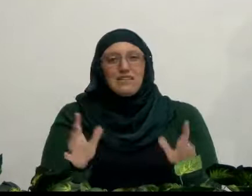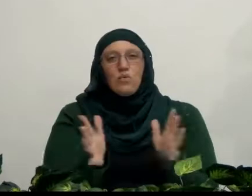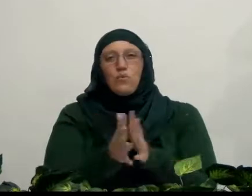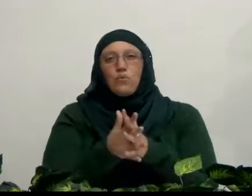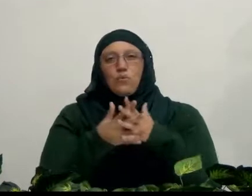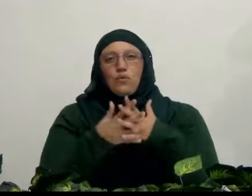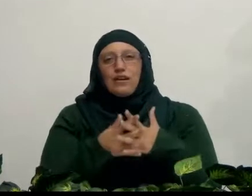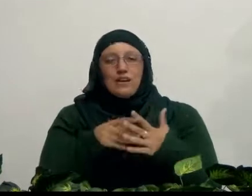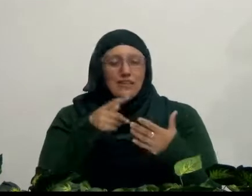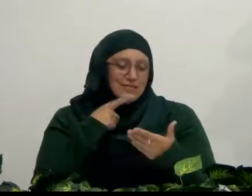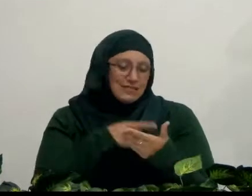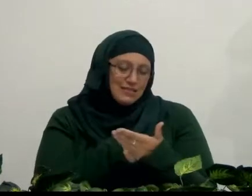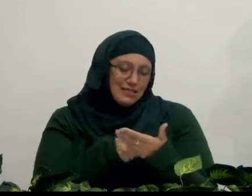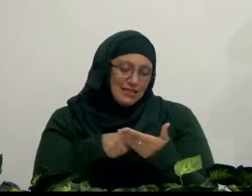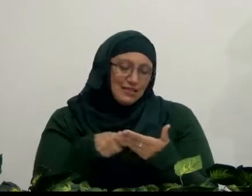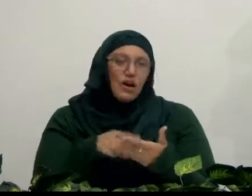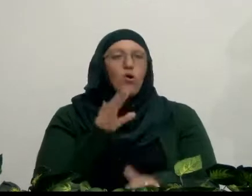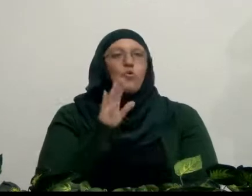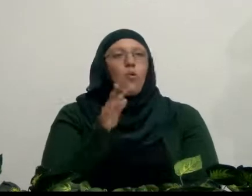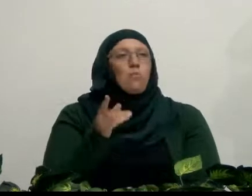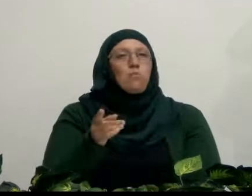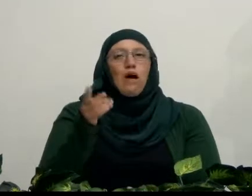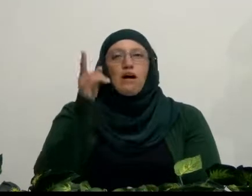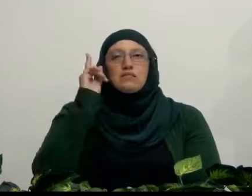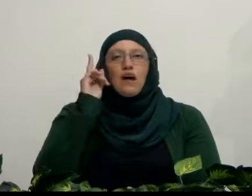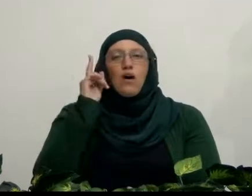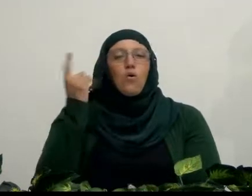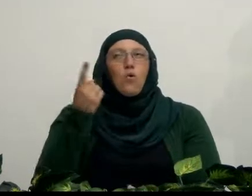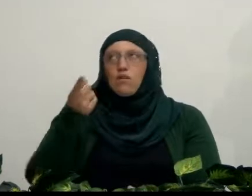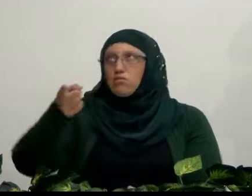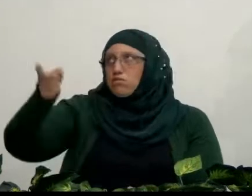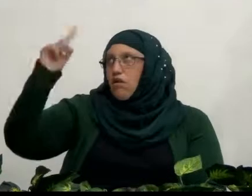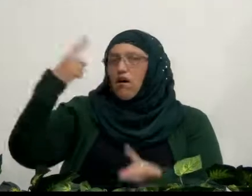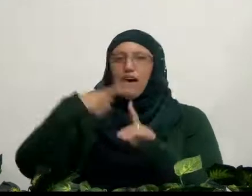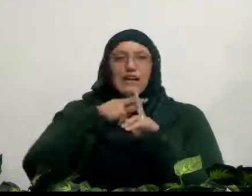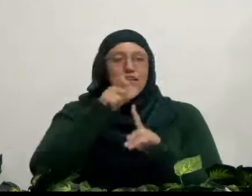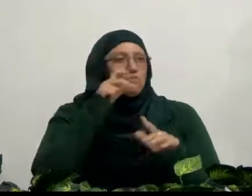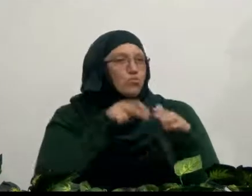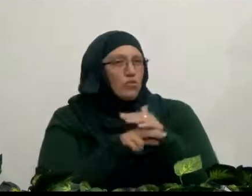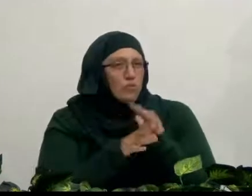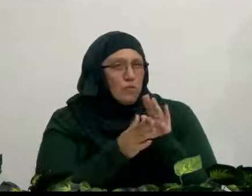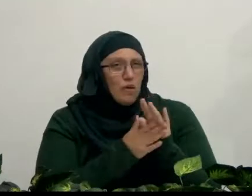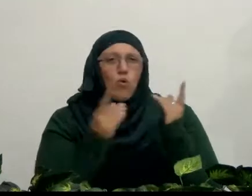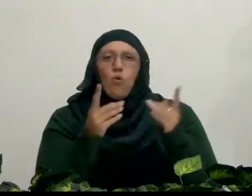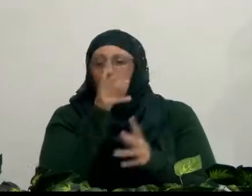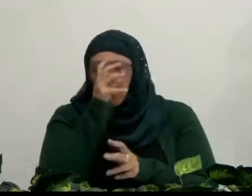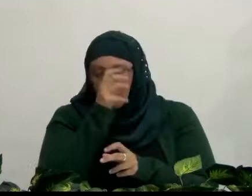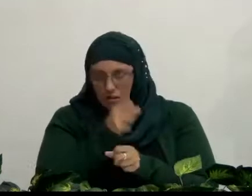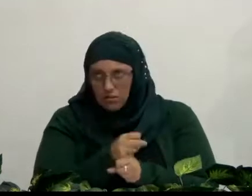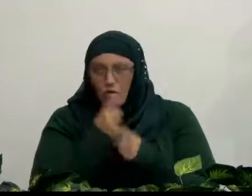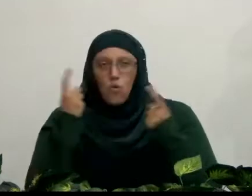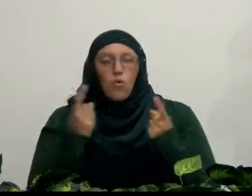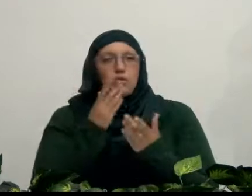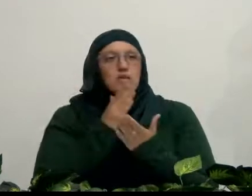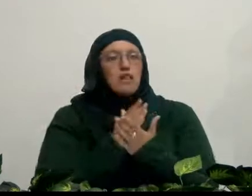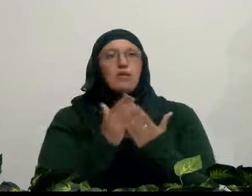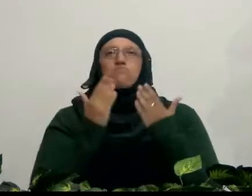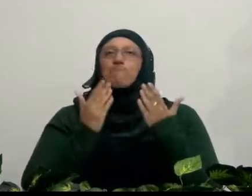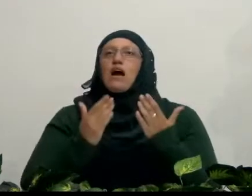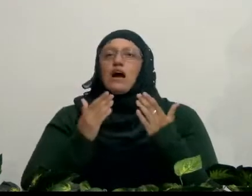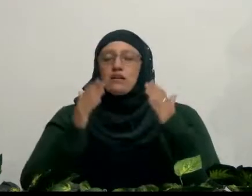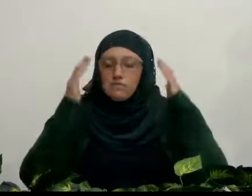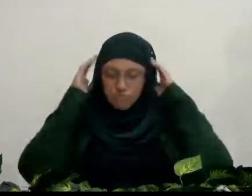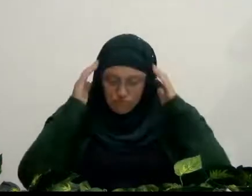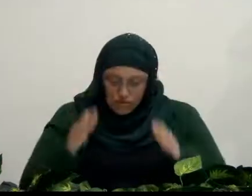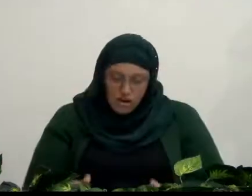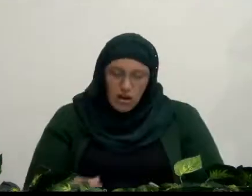saying, your master is Allah and his messenger and those who believe, those who keep up prayer and prayers